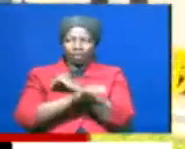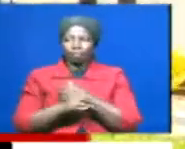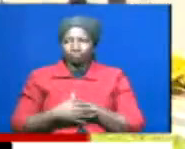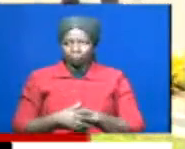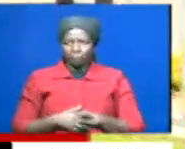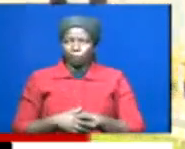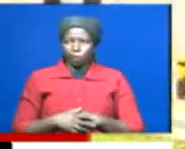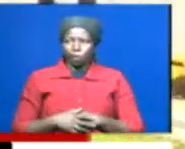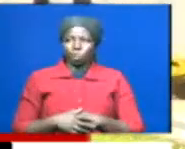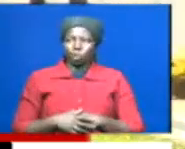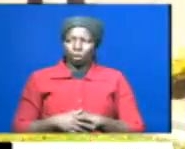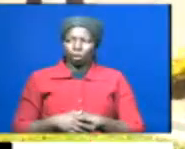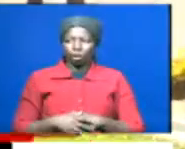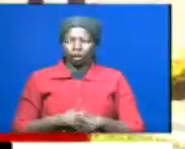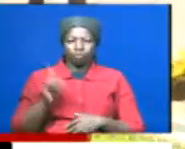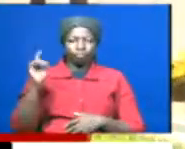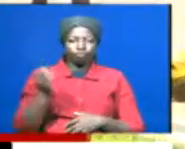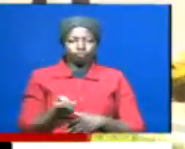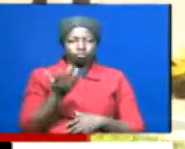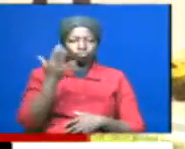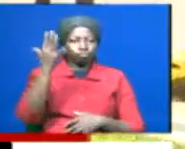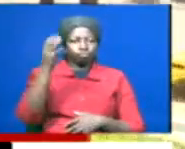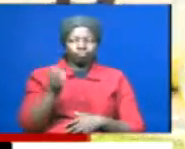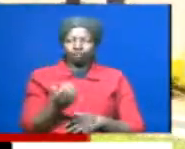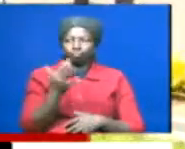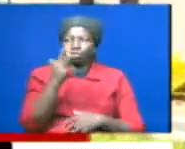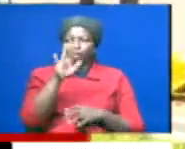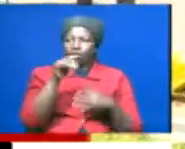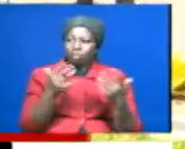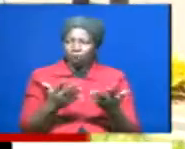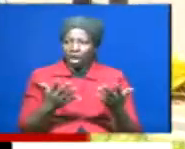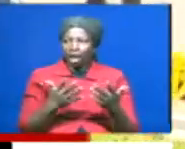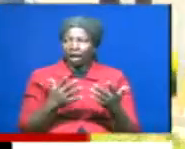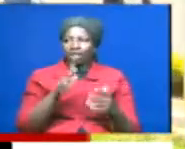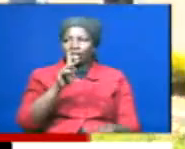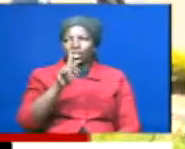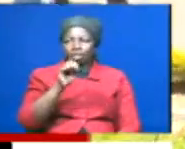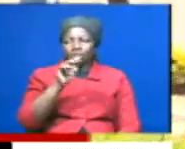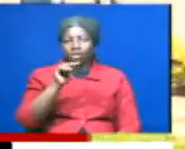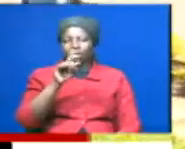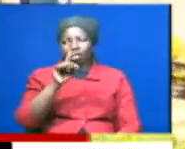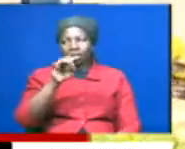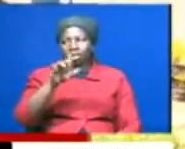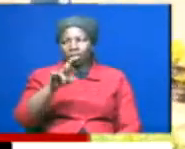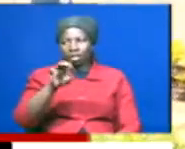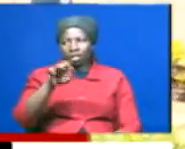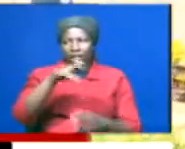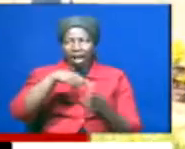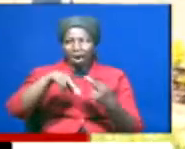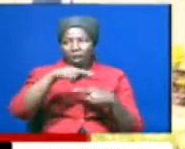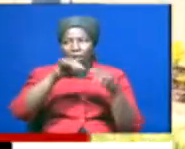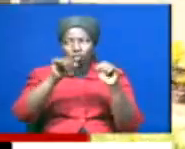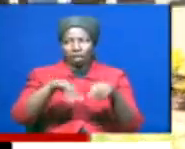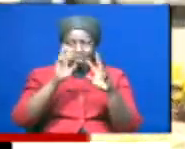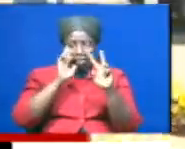from Kondele roundabout all through using that Kakamega Kisumu Highway to that roundabout that you can basically